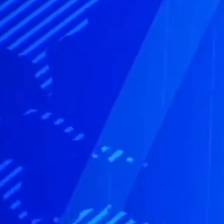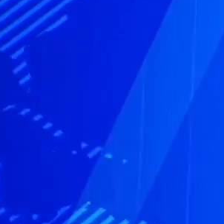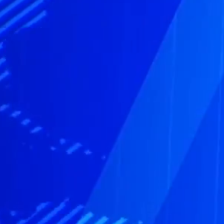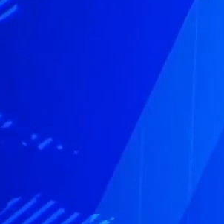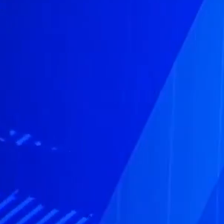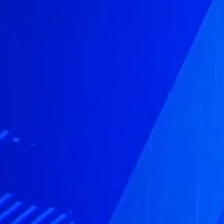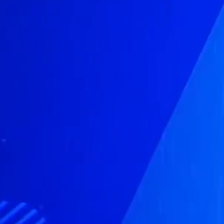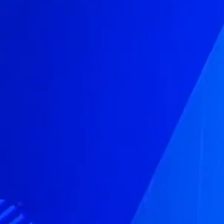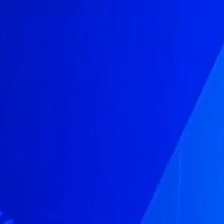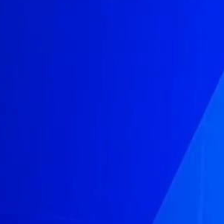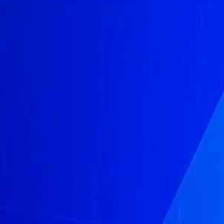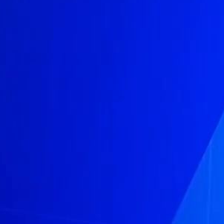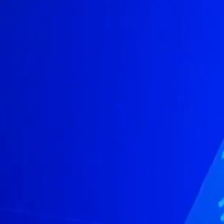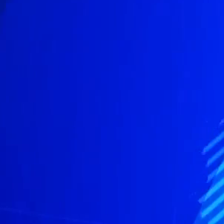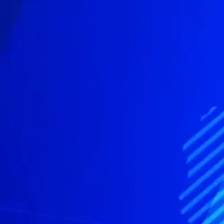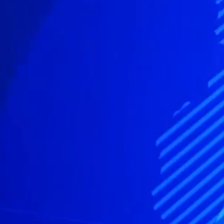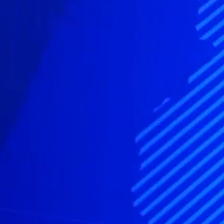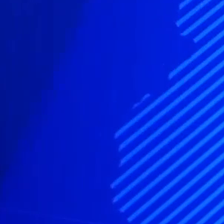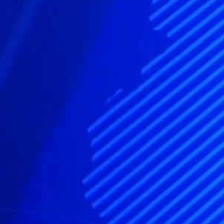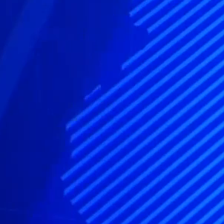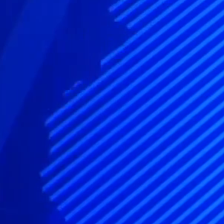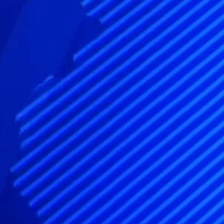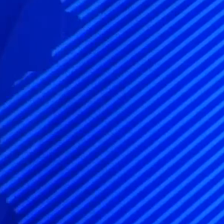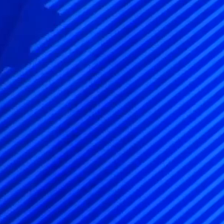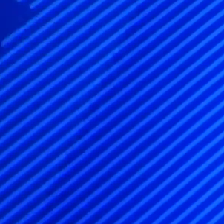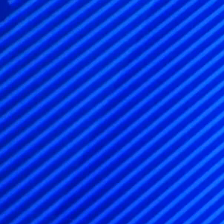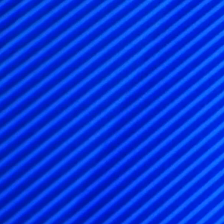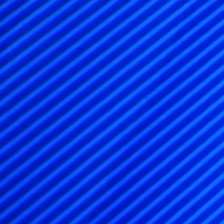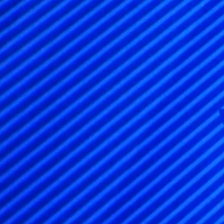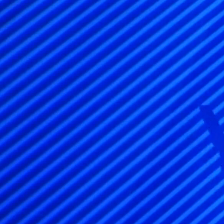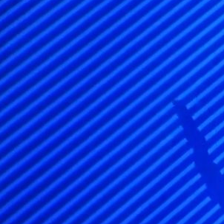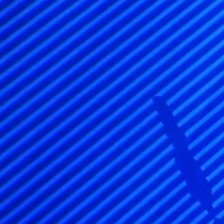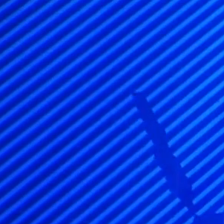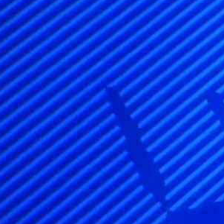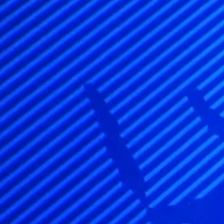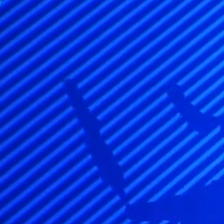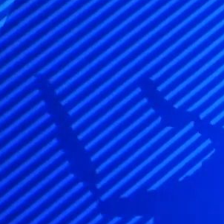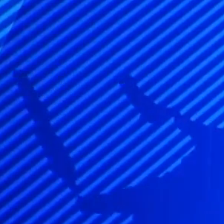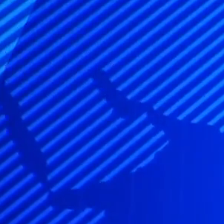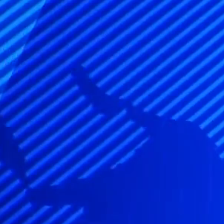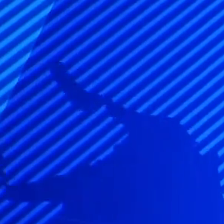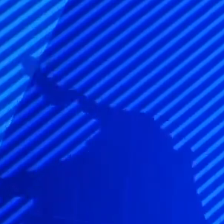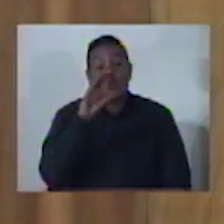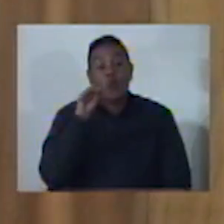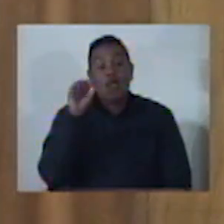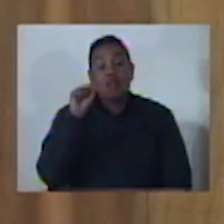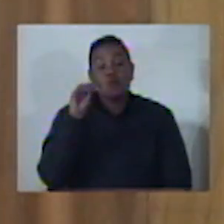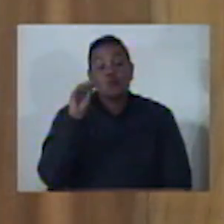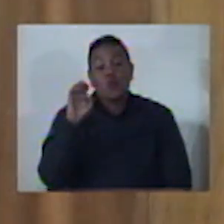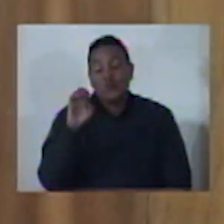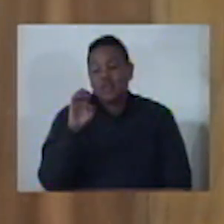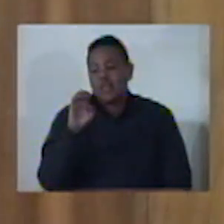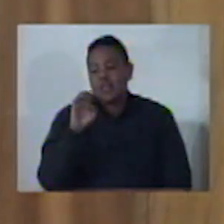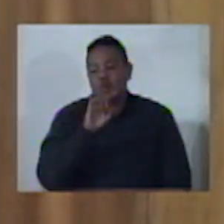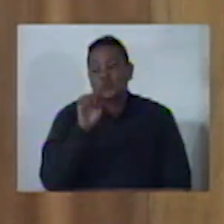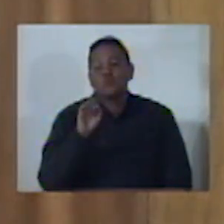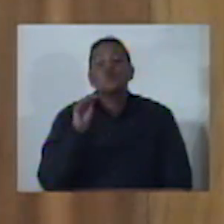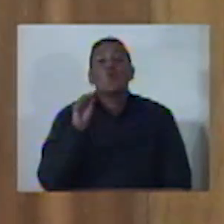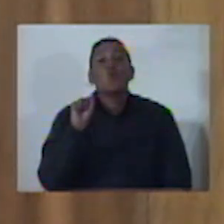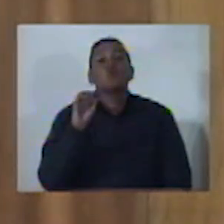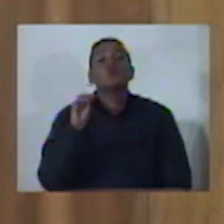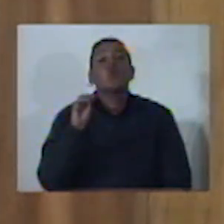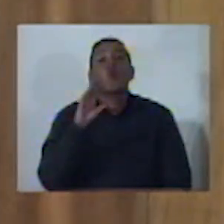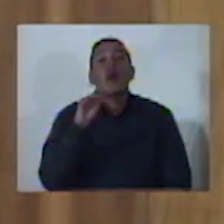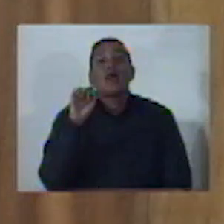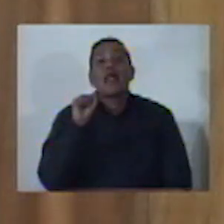the last year. Contributing to the State of the Nation debate in the Senate on Friday, Senator Hill said hundreds of lives